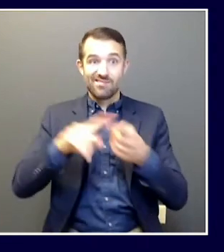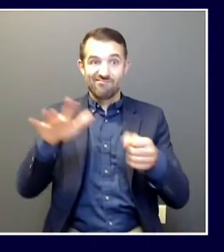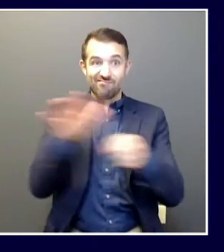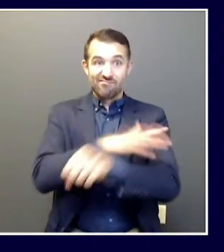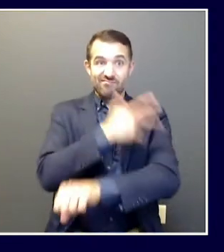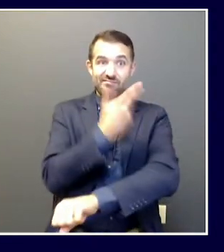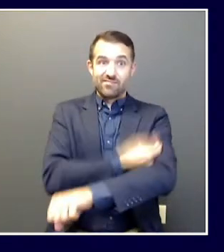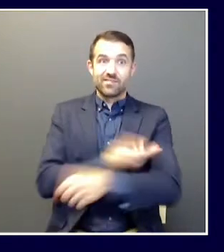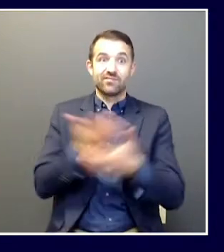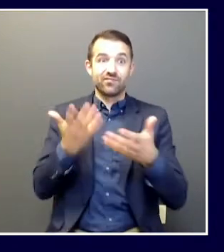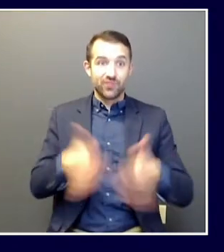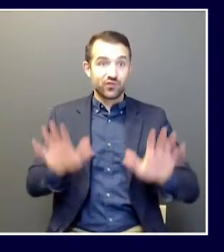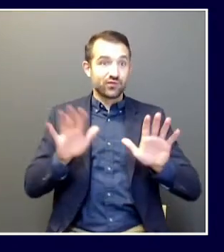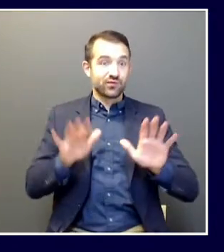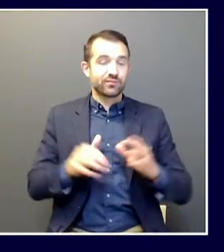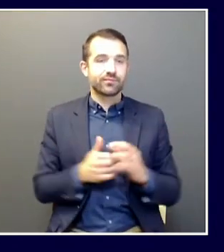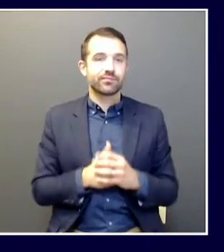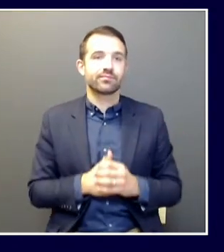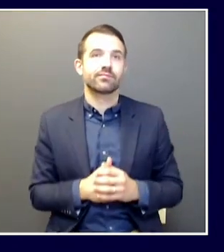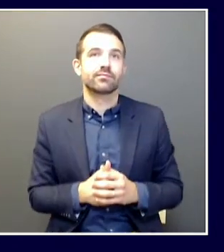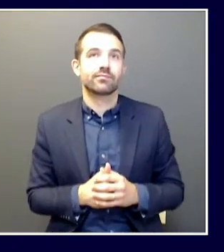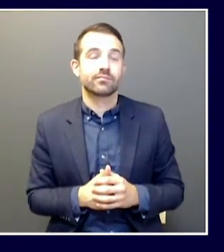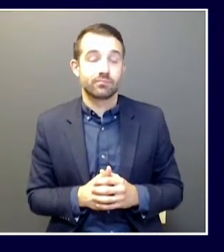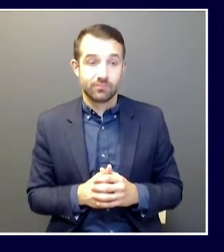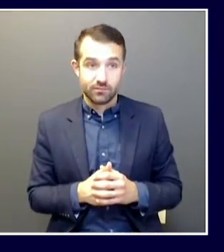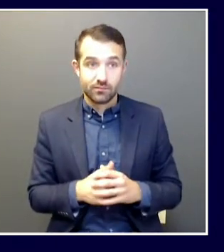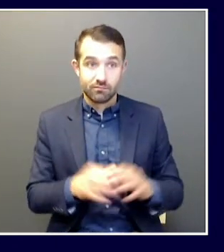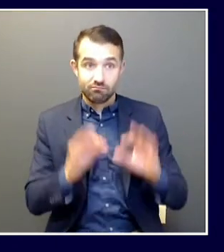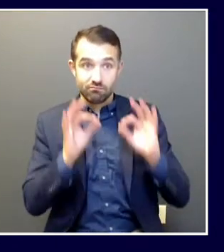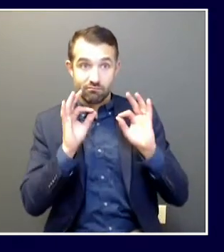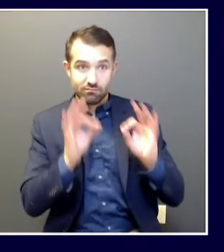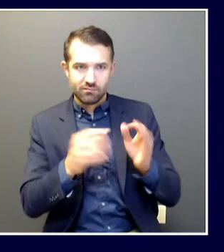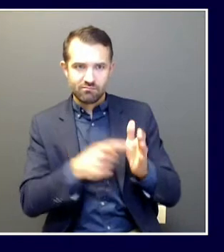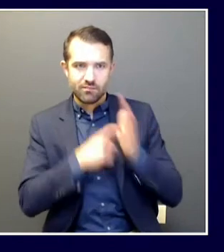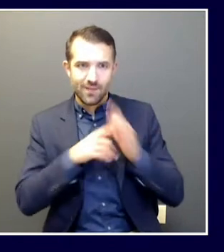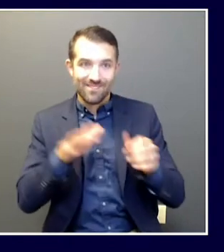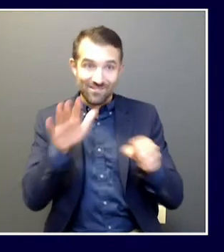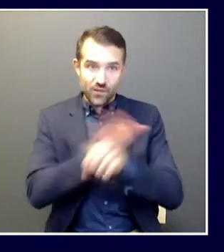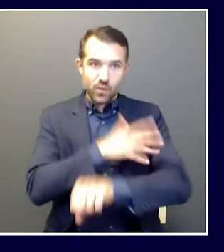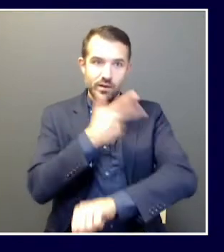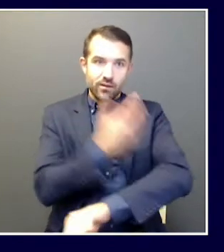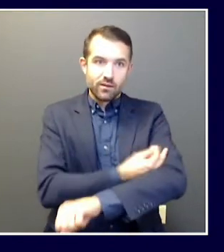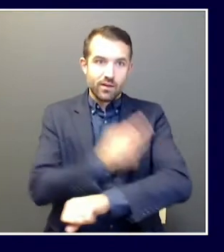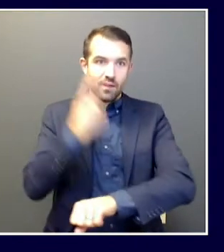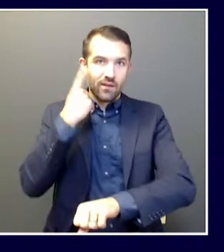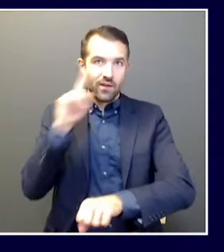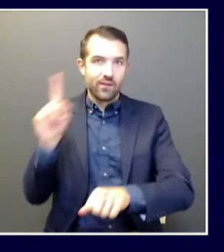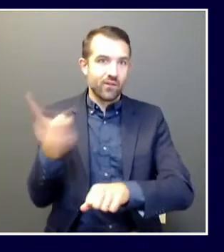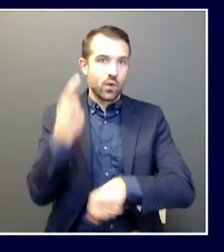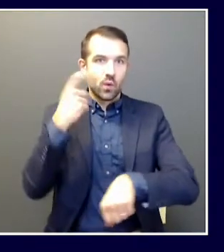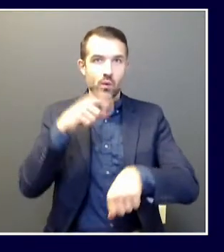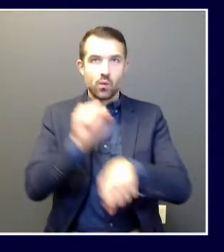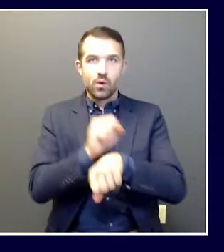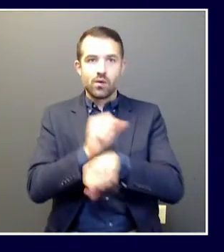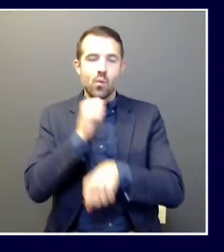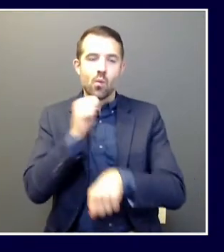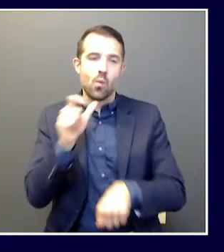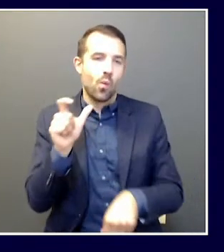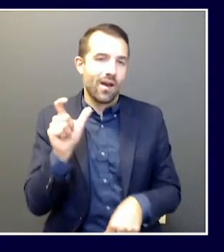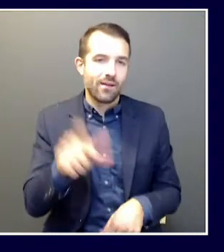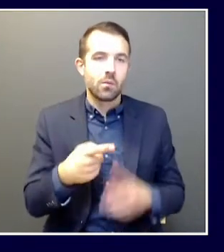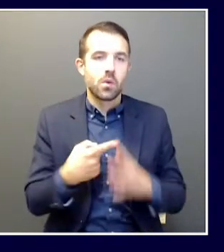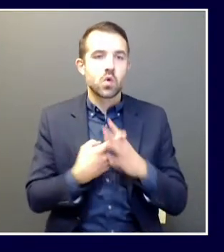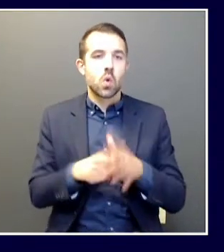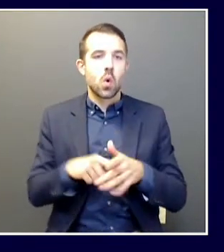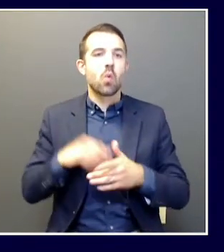first day of work. So that's one example of kind of a transitional flexibility in enforcement discretion that we are offering in response to our